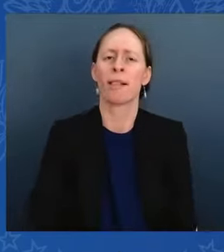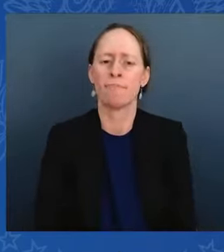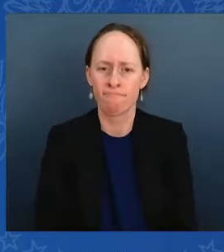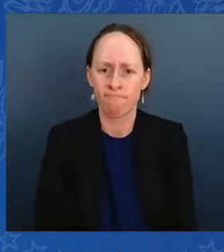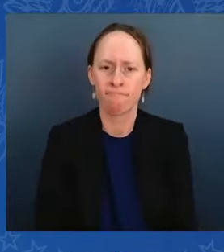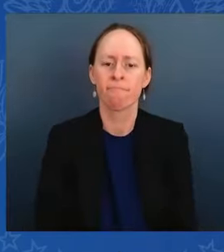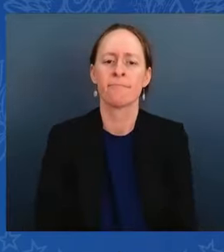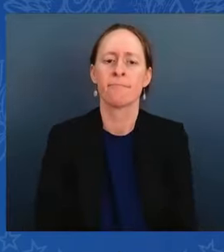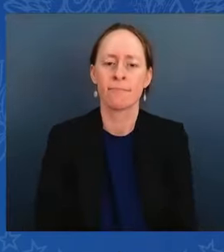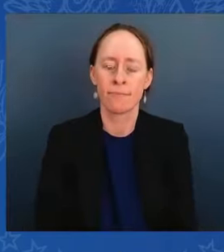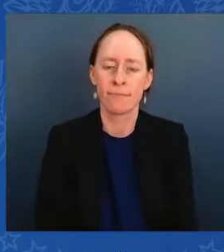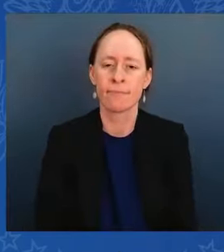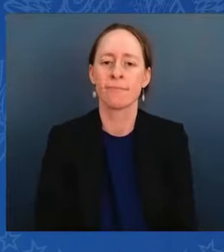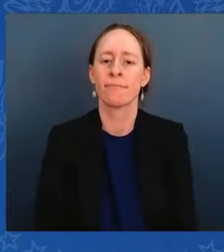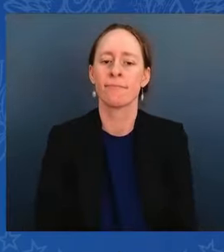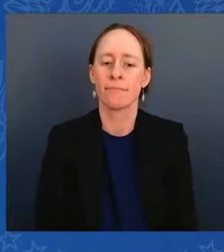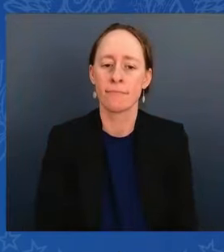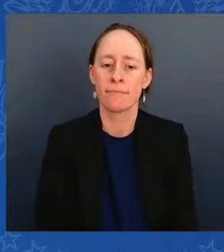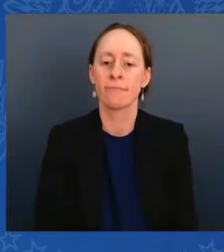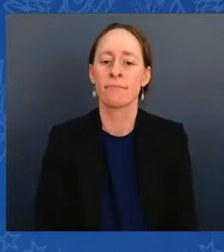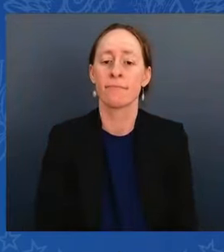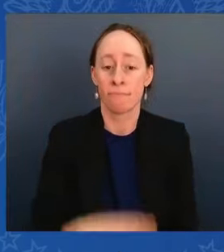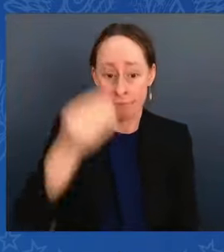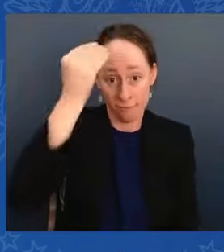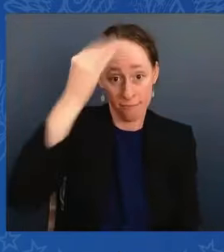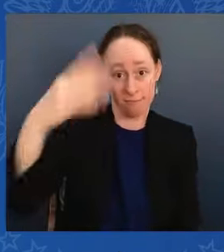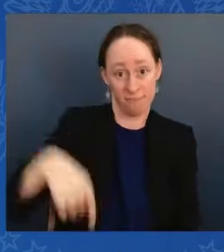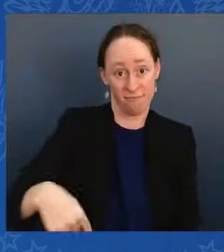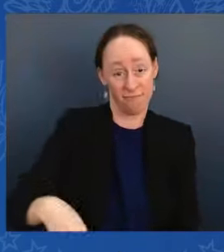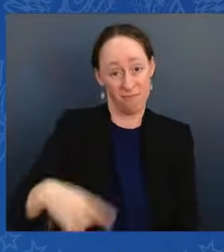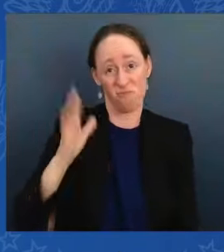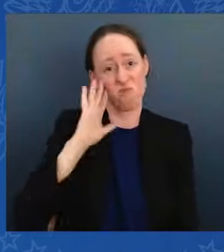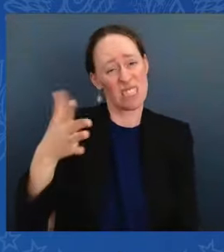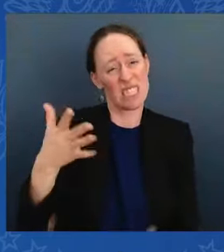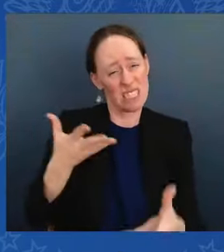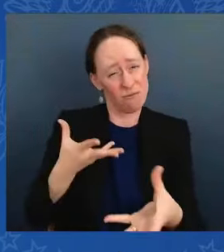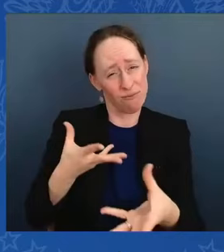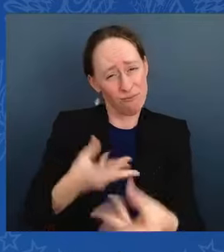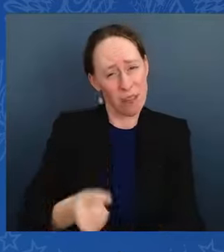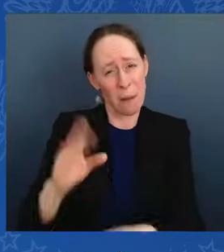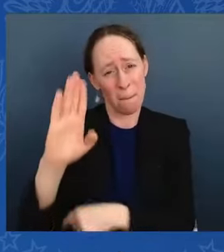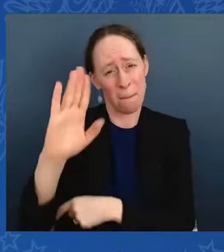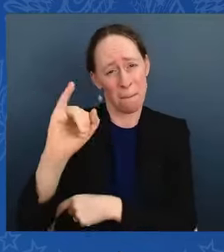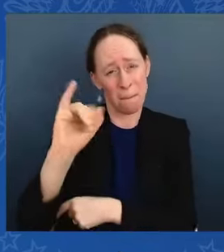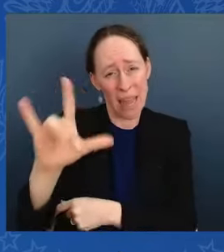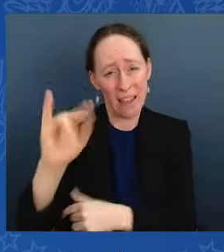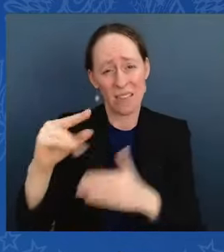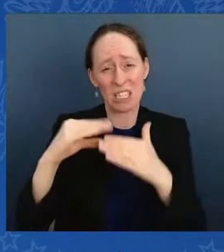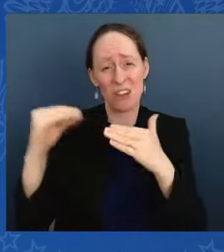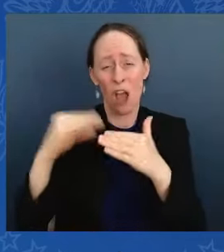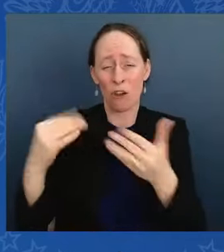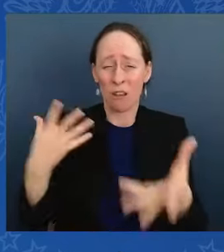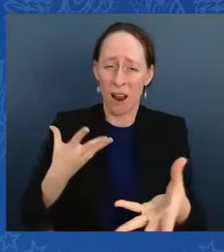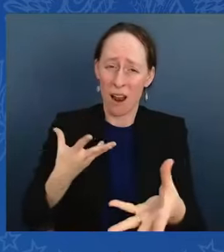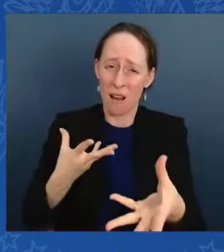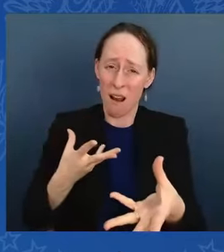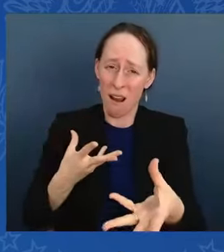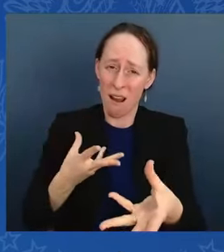going to cost billions of dollars, not tens of thousands, not millions, not a billion, billions of dollars,